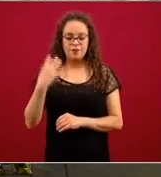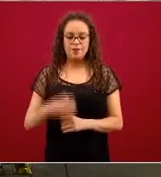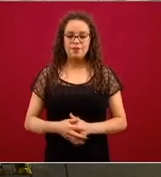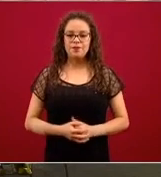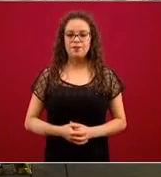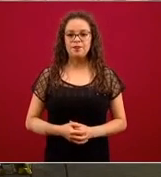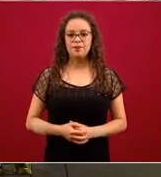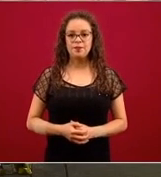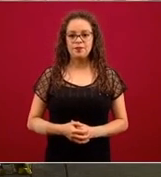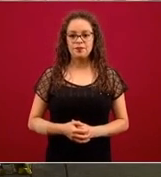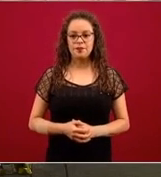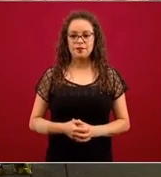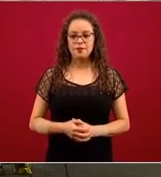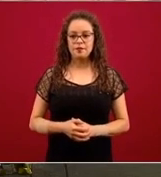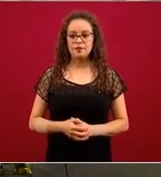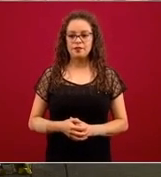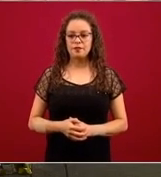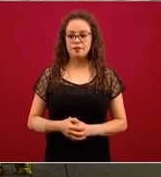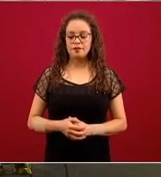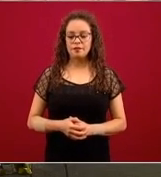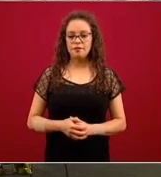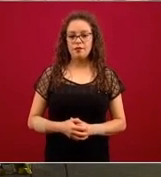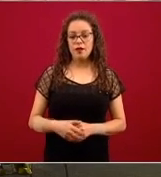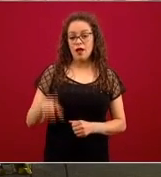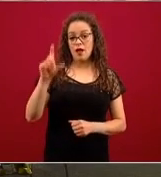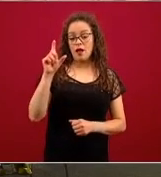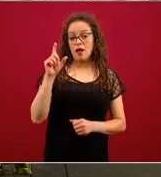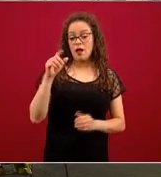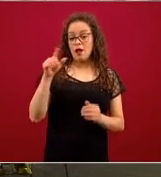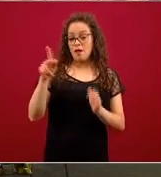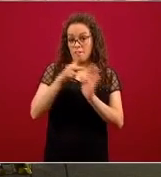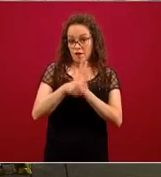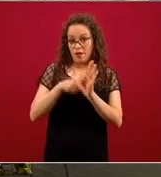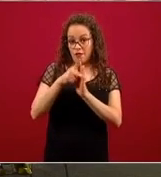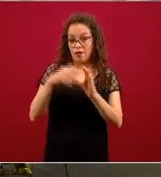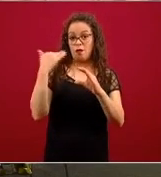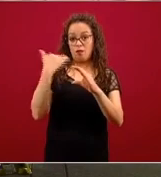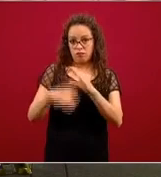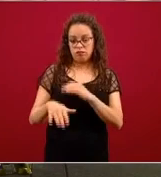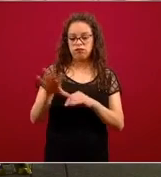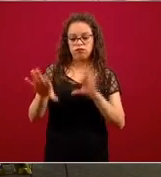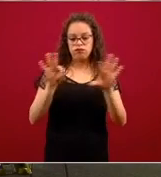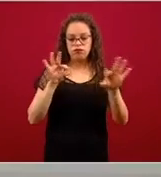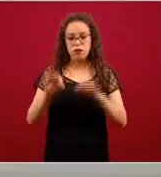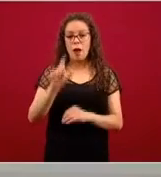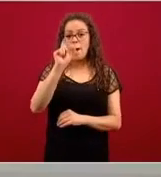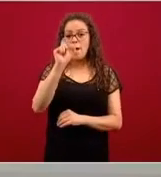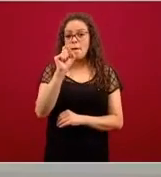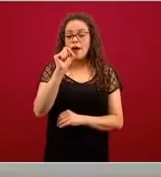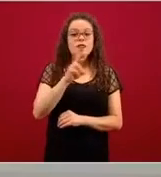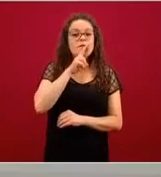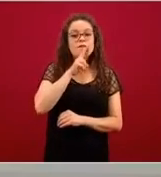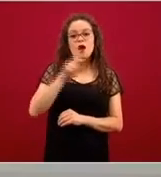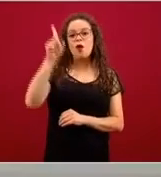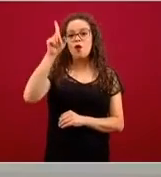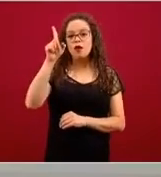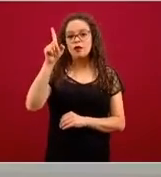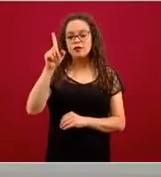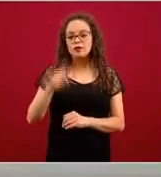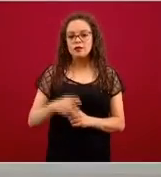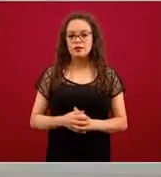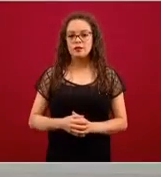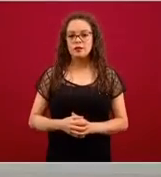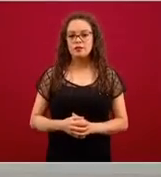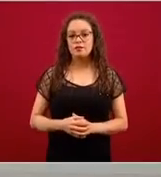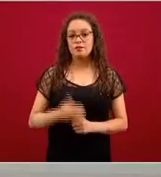and the videos. The best videos, the top 20 best videos sent